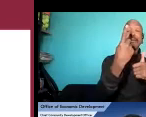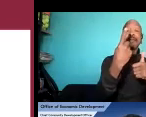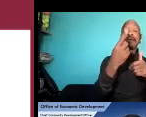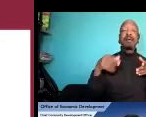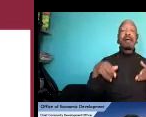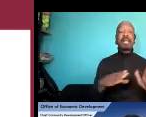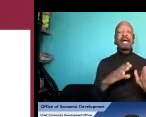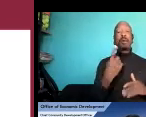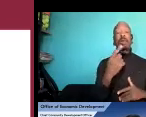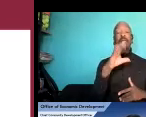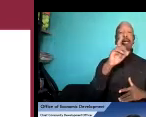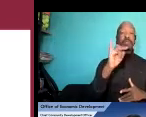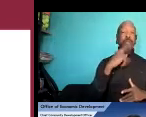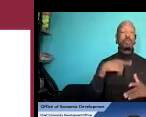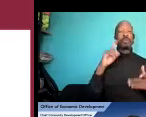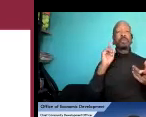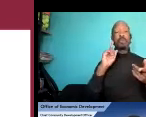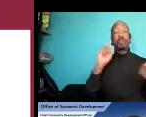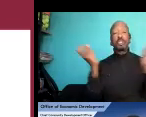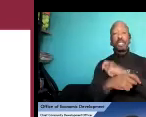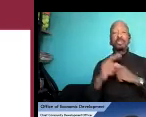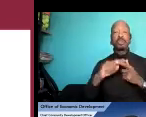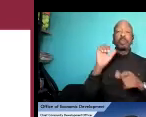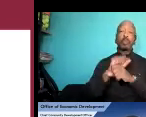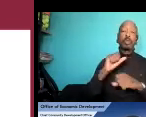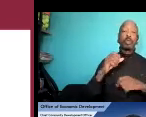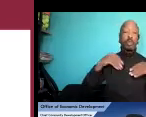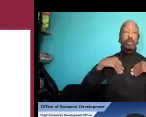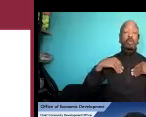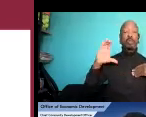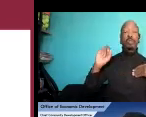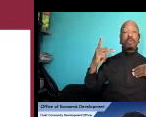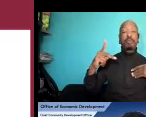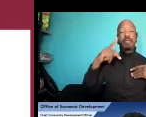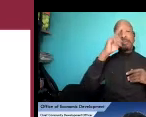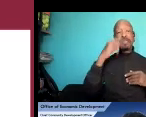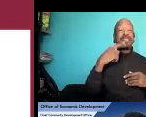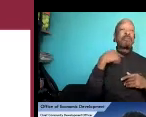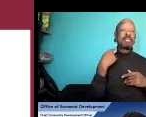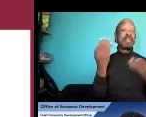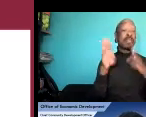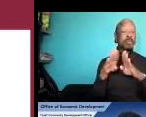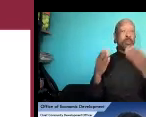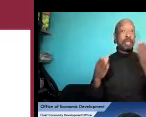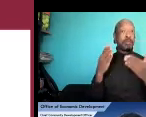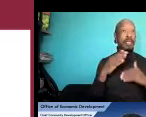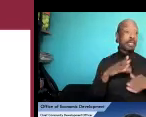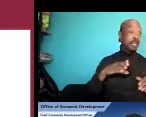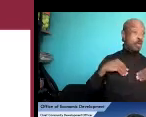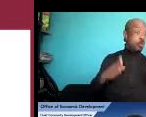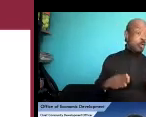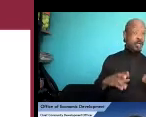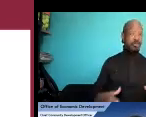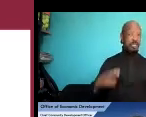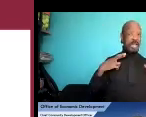for conversion to worker-owned cooperatives, because that, businesses, the risk of closure, because maybe an owner's retiring. We've heard the